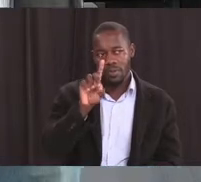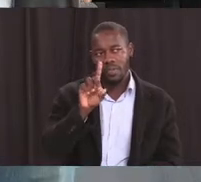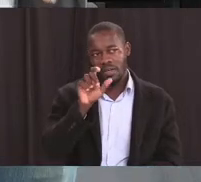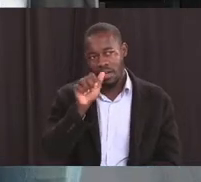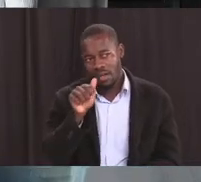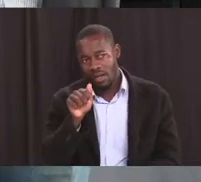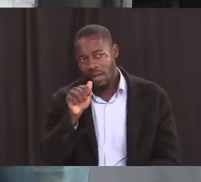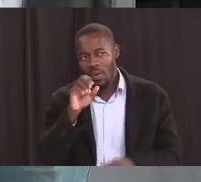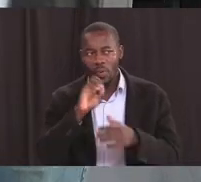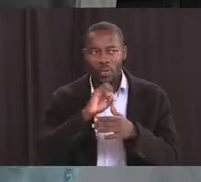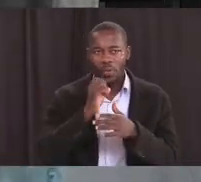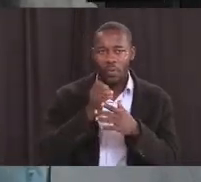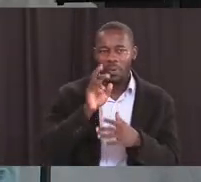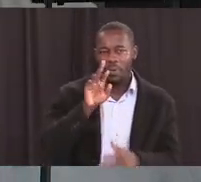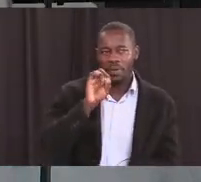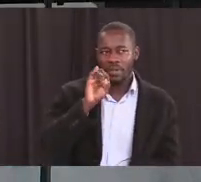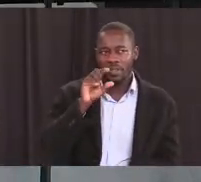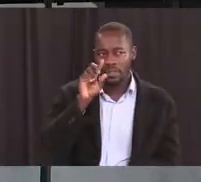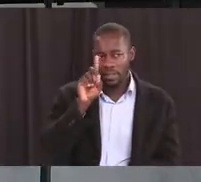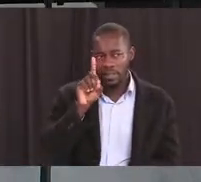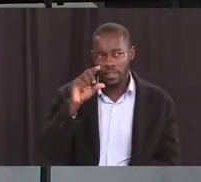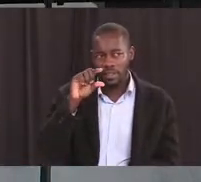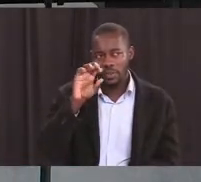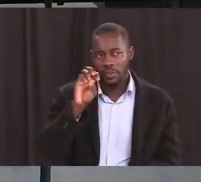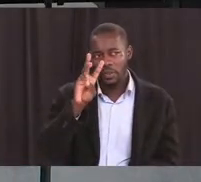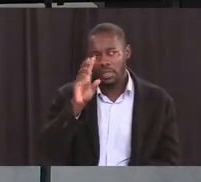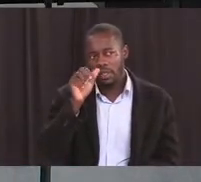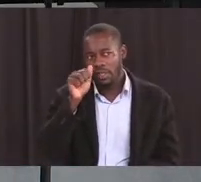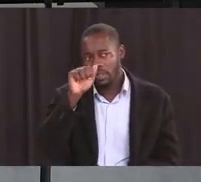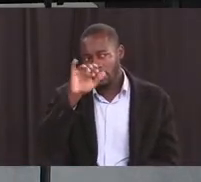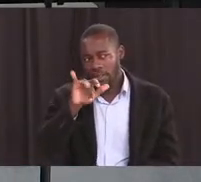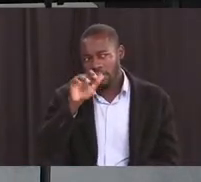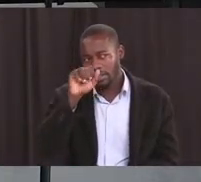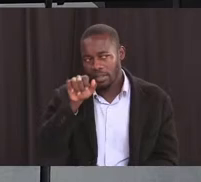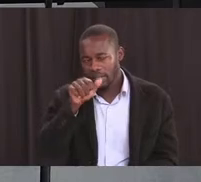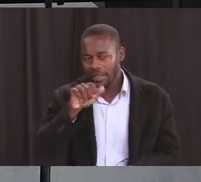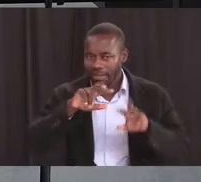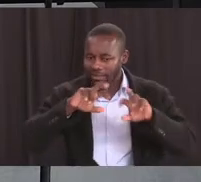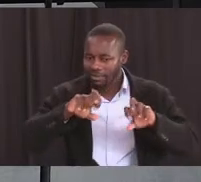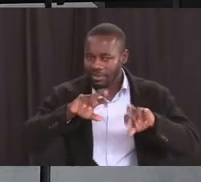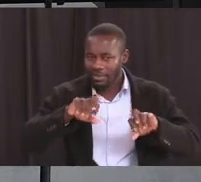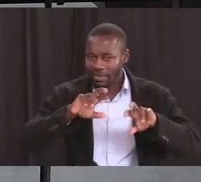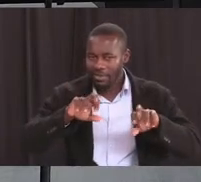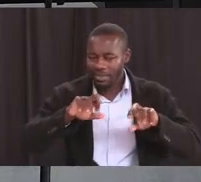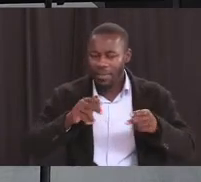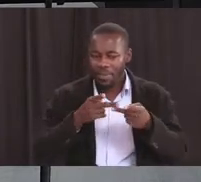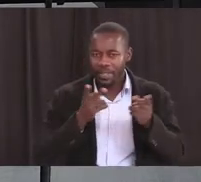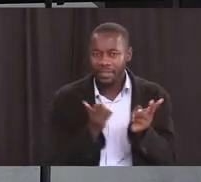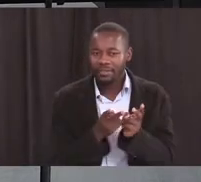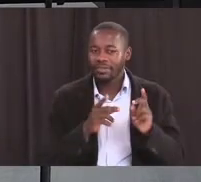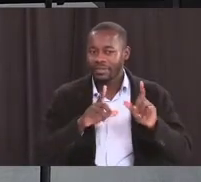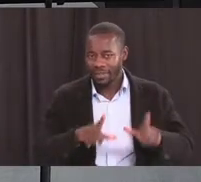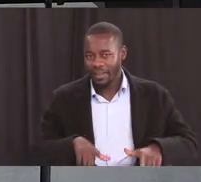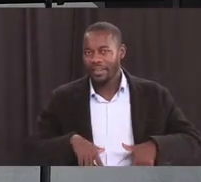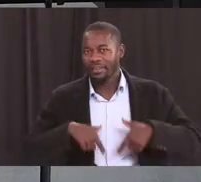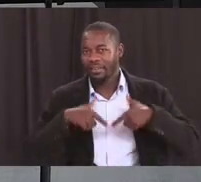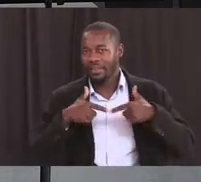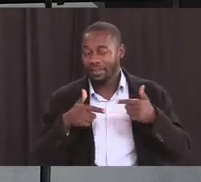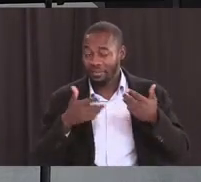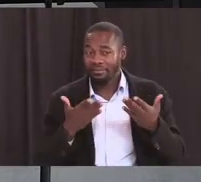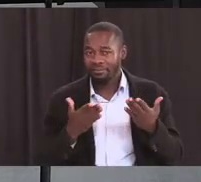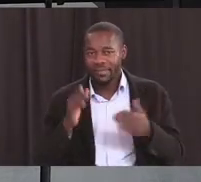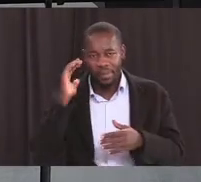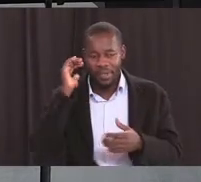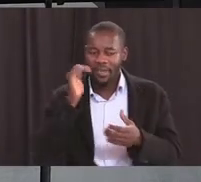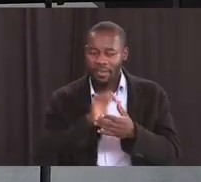those areas near Runda, and you're looking for a place and family. See, we believe that life group is a family.